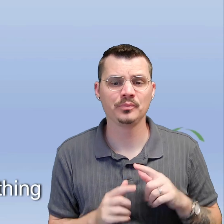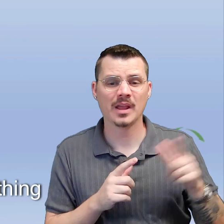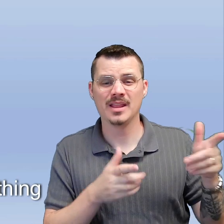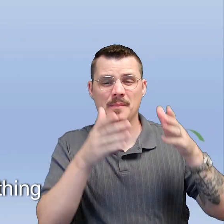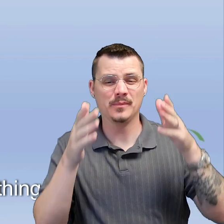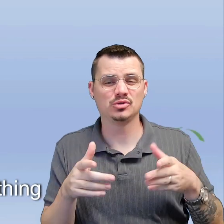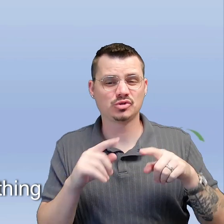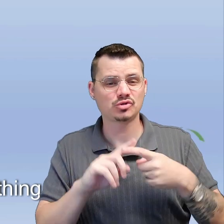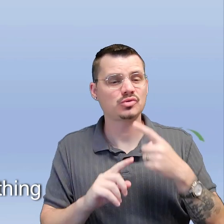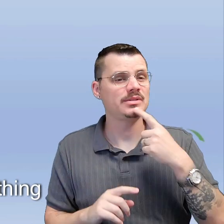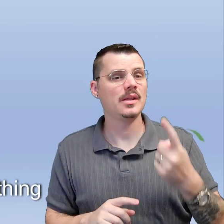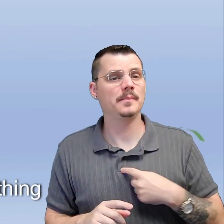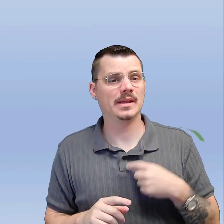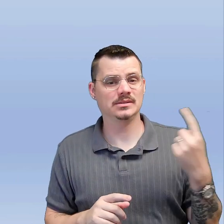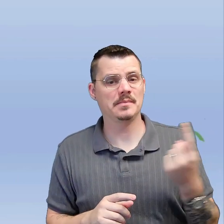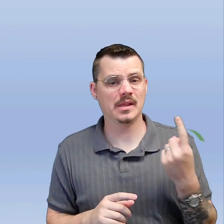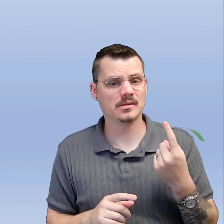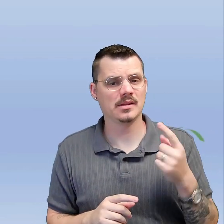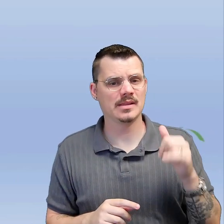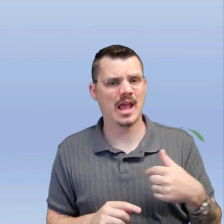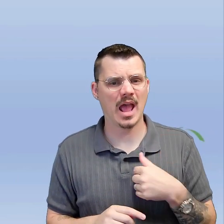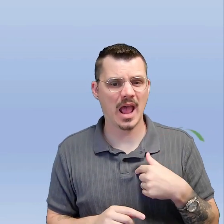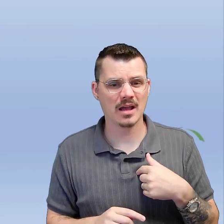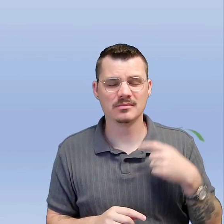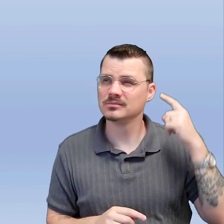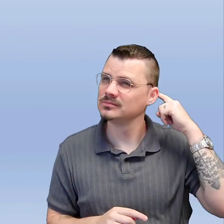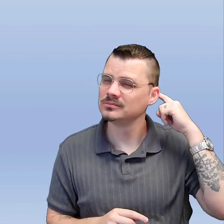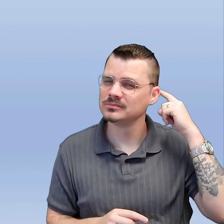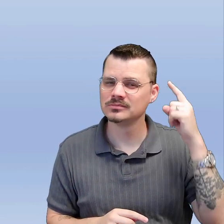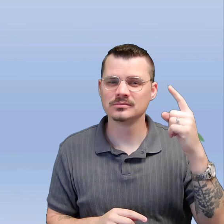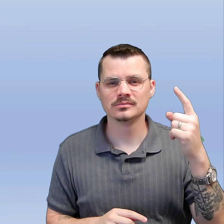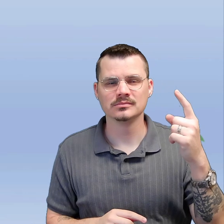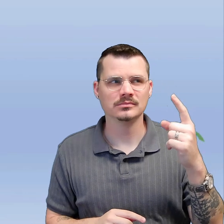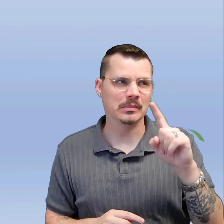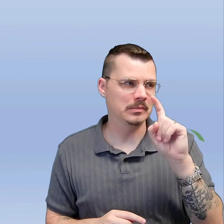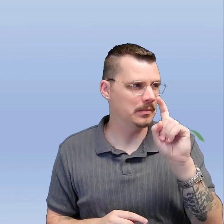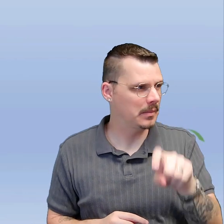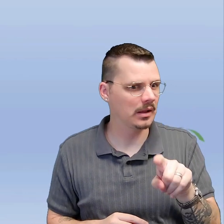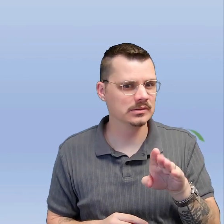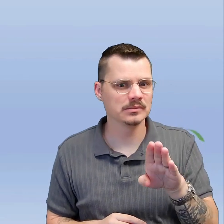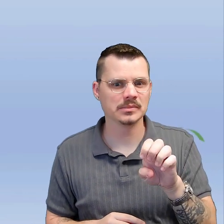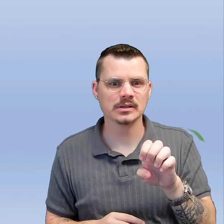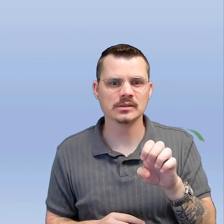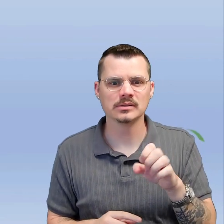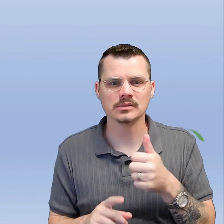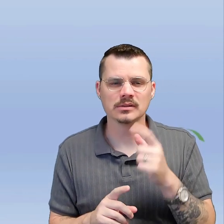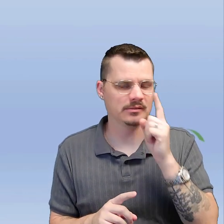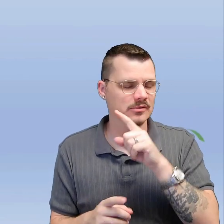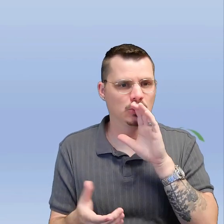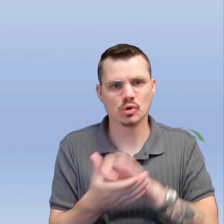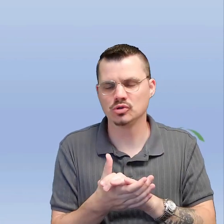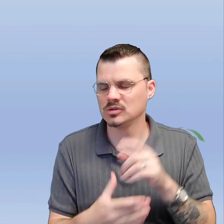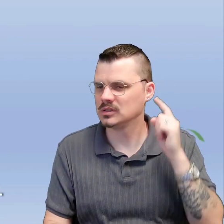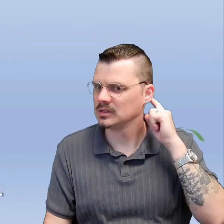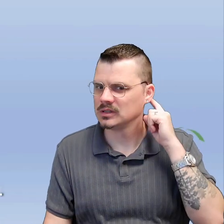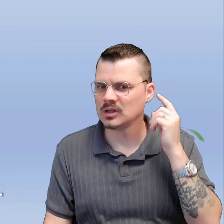When a person starts to tell me something that I'm 108% sure must be a